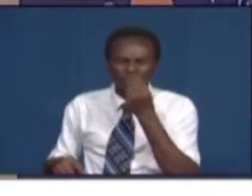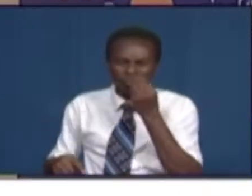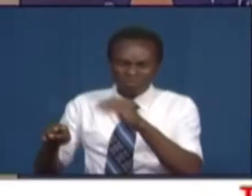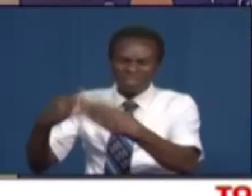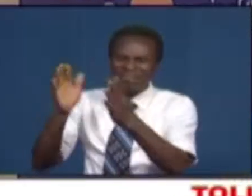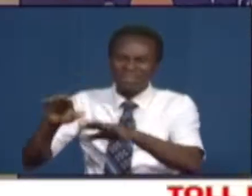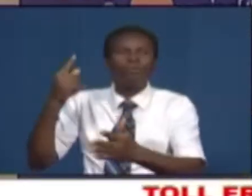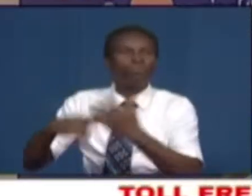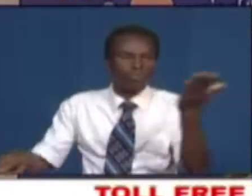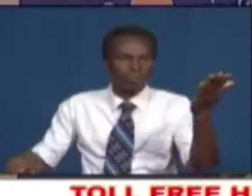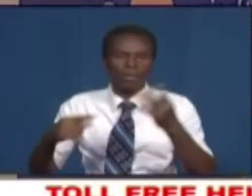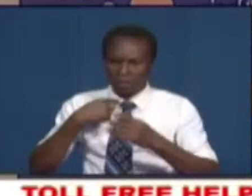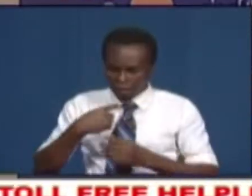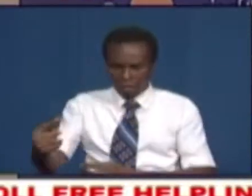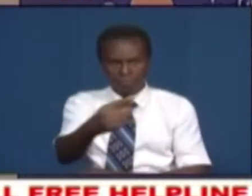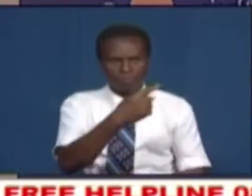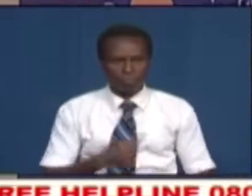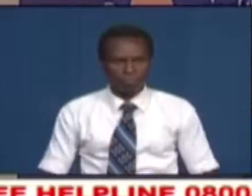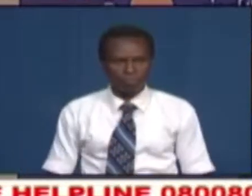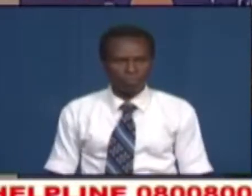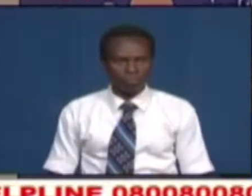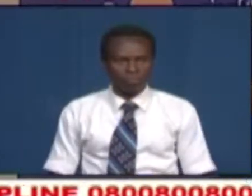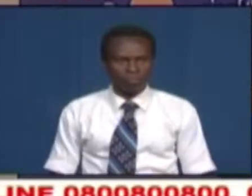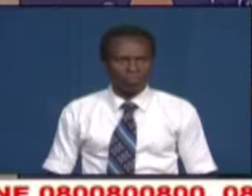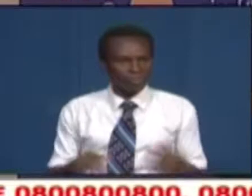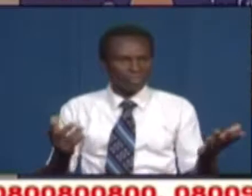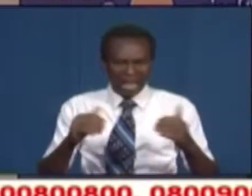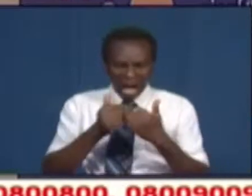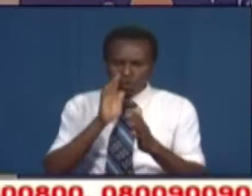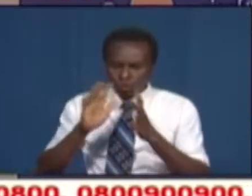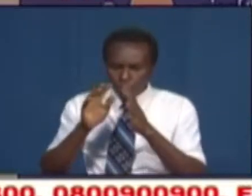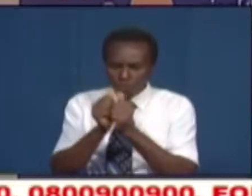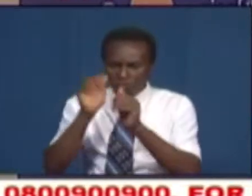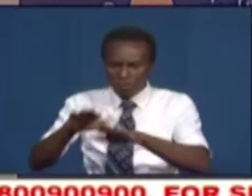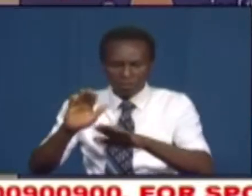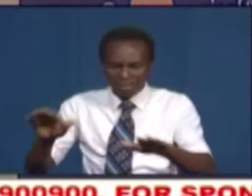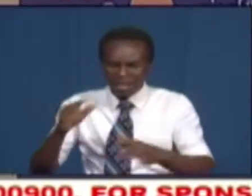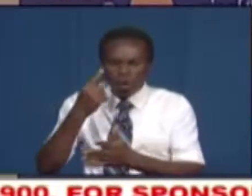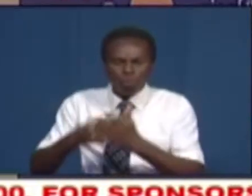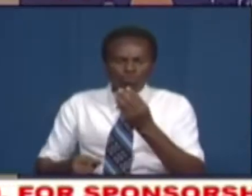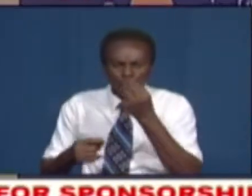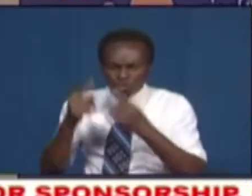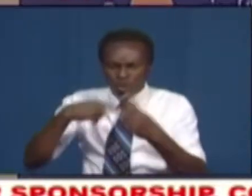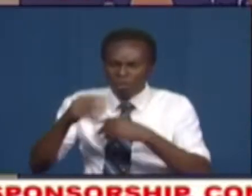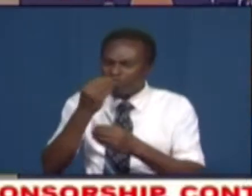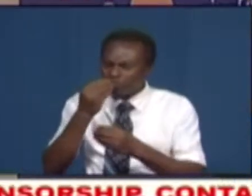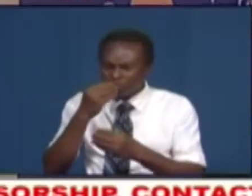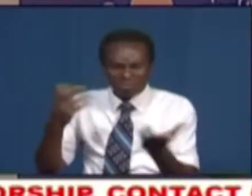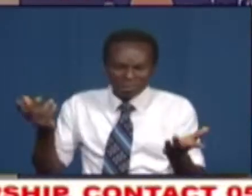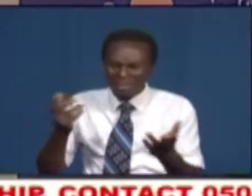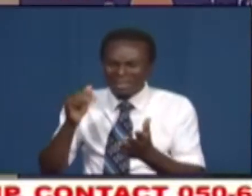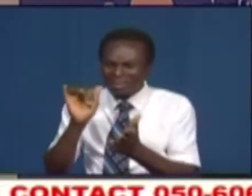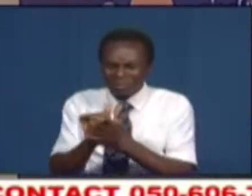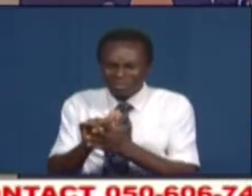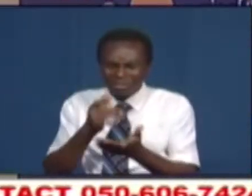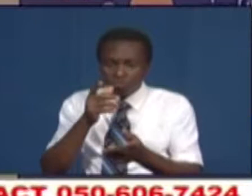are not conscious about their nutrition. Is it that you speak to them like Mrs. Kwashuga, you know, just spoke to us about when you wake up, cocoa is very good